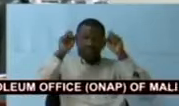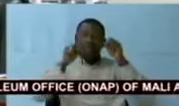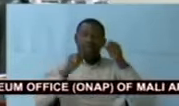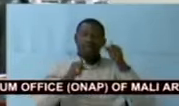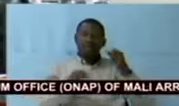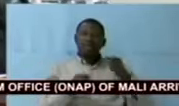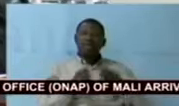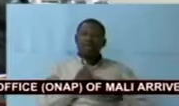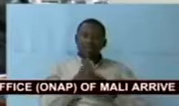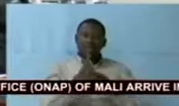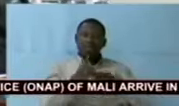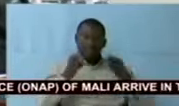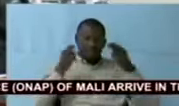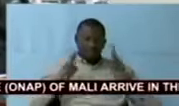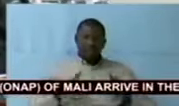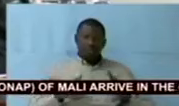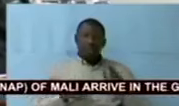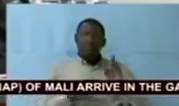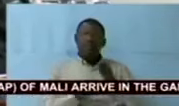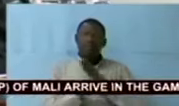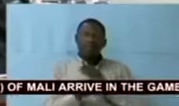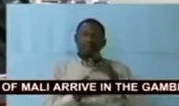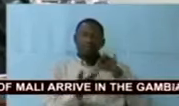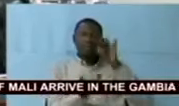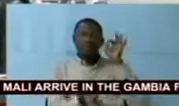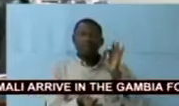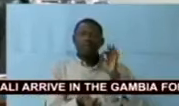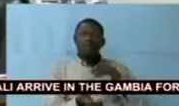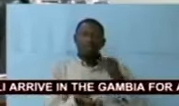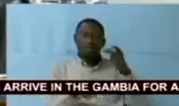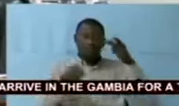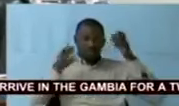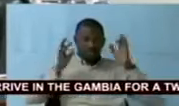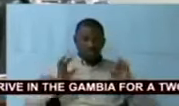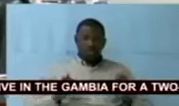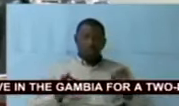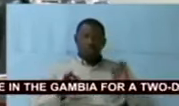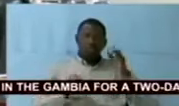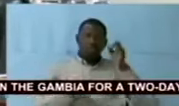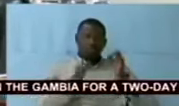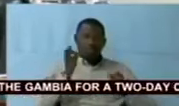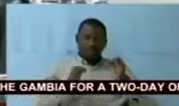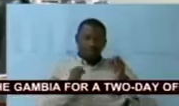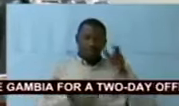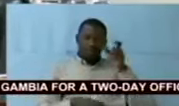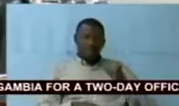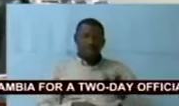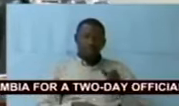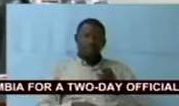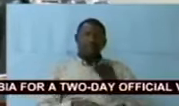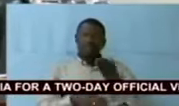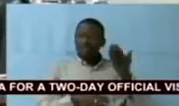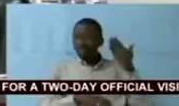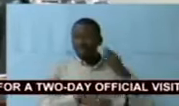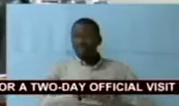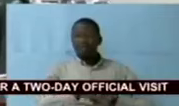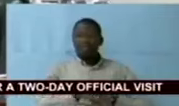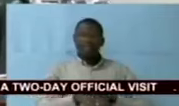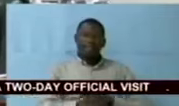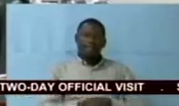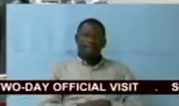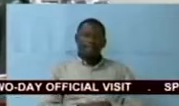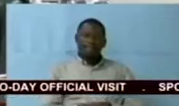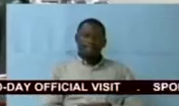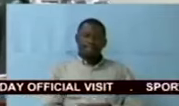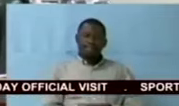council before he was appointed a judge. Justice Wowo ya damuta tumwe na mansakunda la kitembirlale mwoti wo janing iba tombo